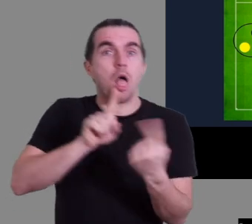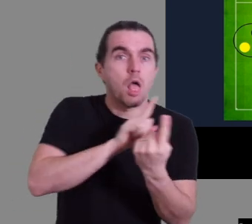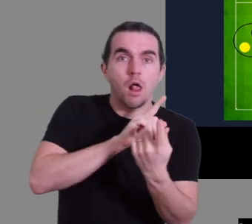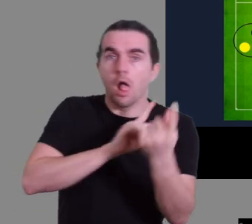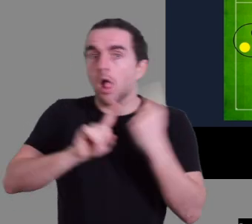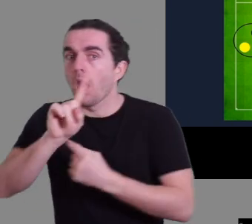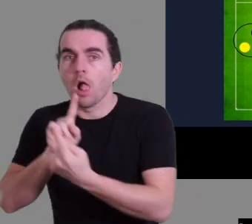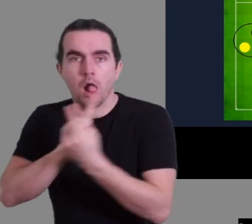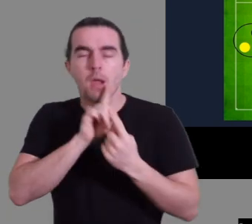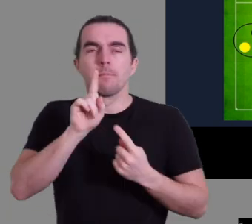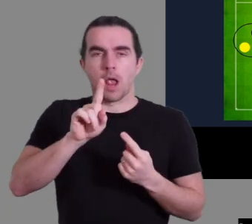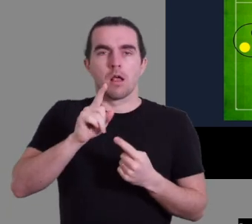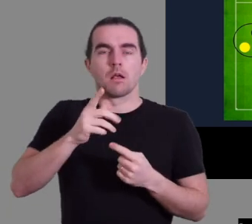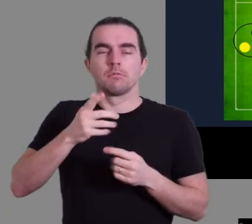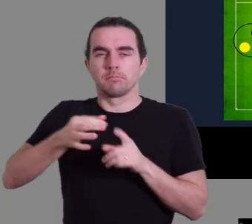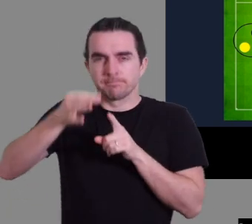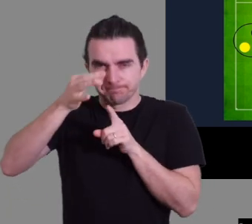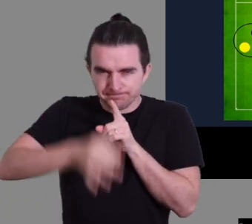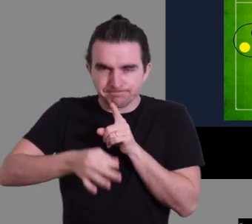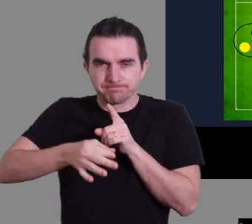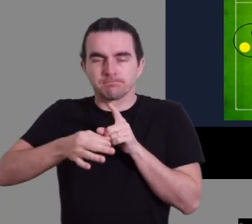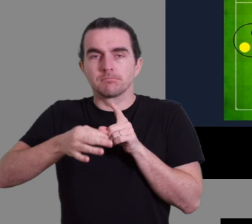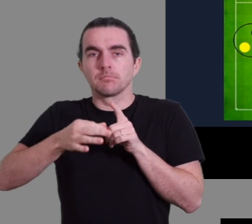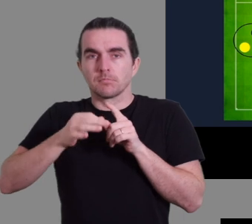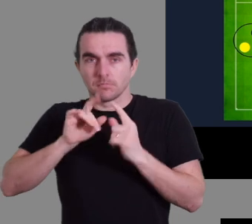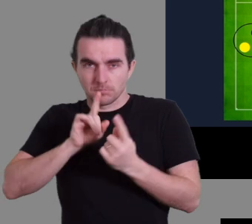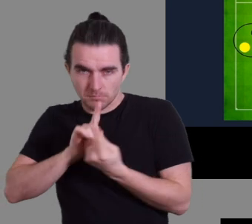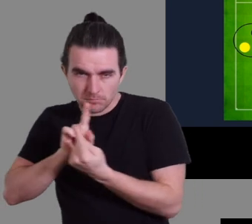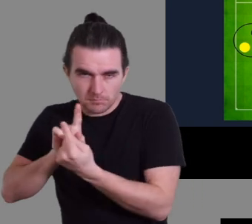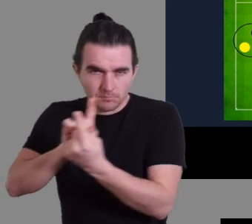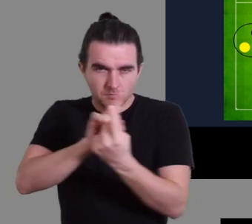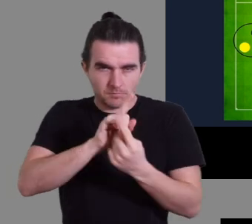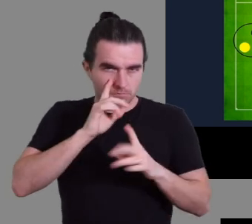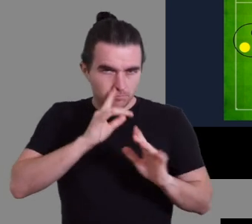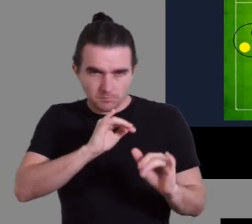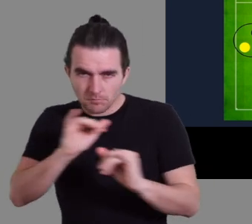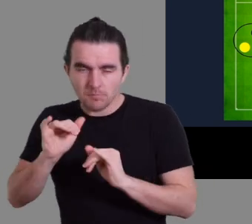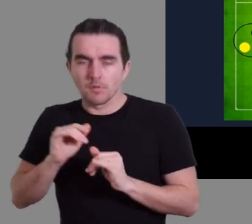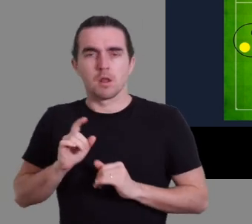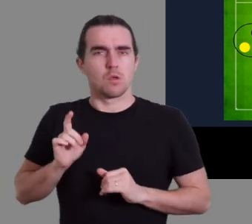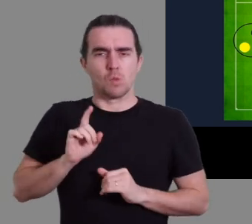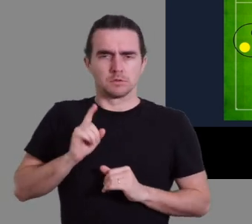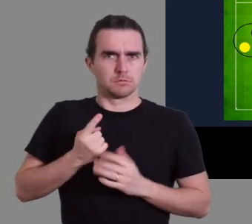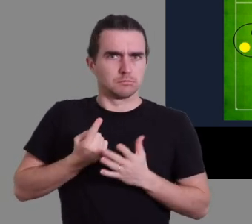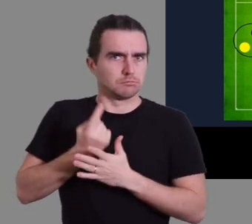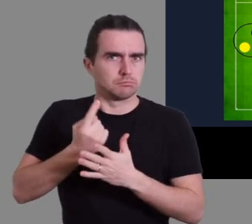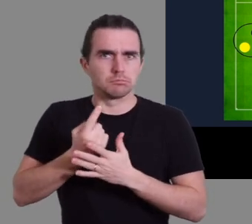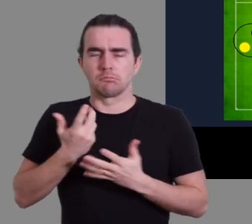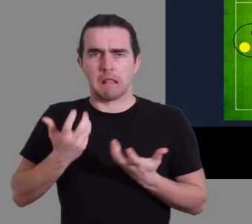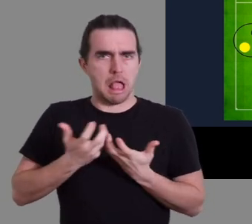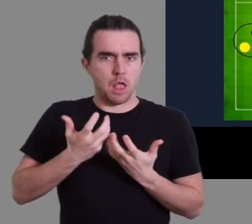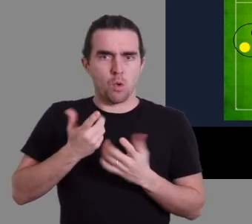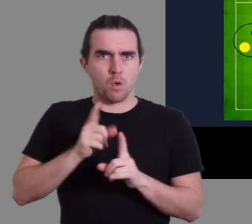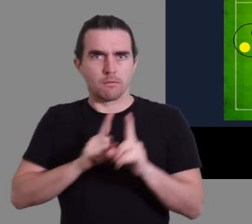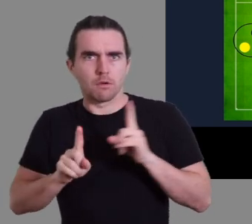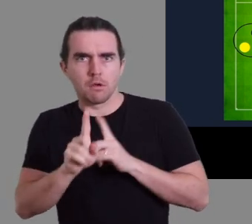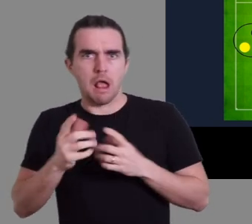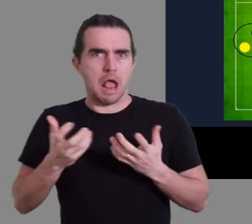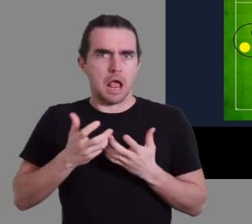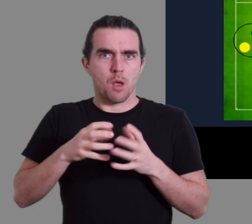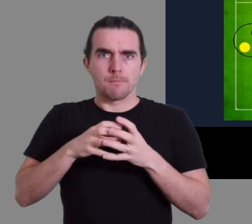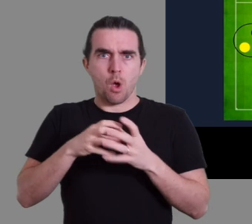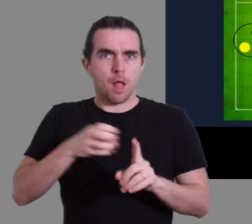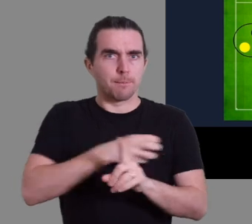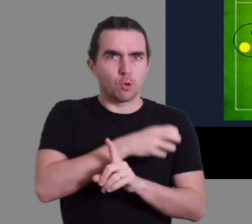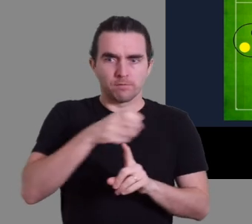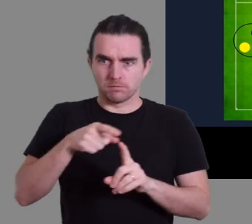you would on a scientific microscope, you'd be looking and see what's the effect of that, what run affect that, the ball moving here, how did it